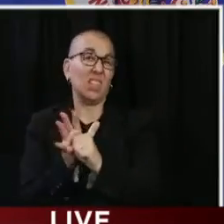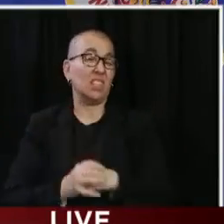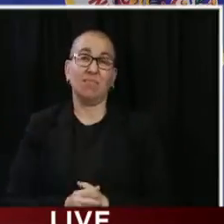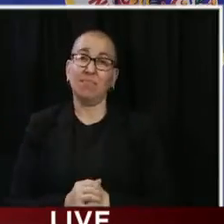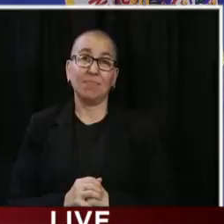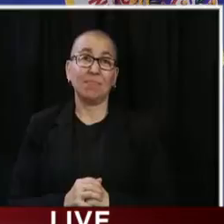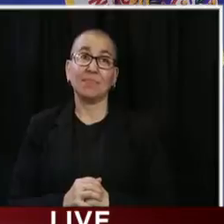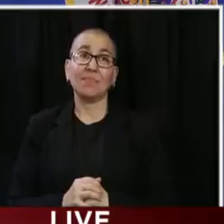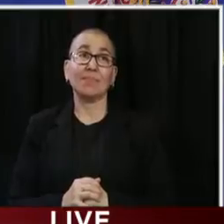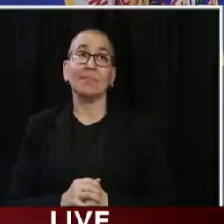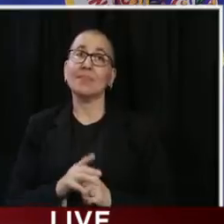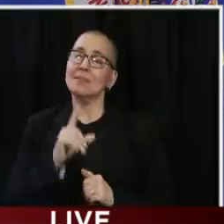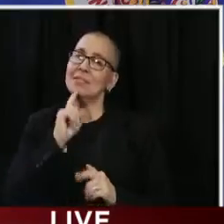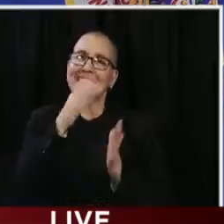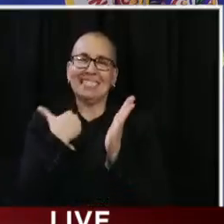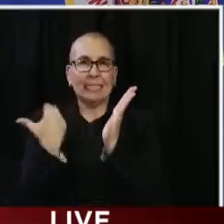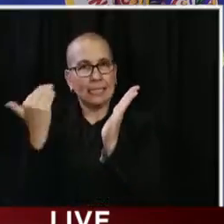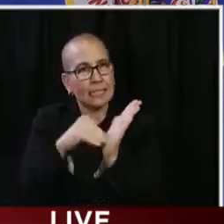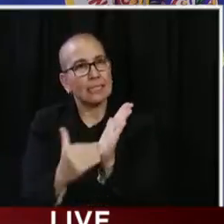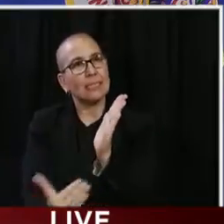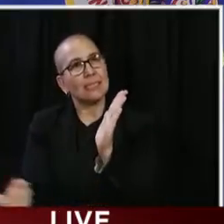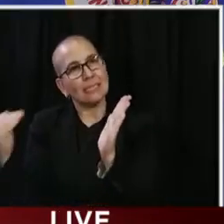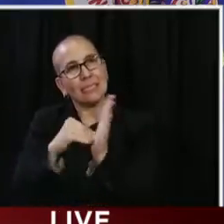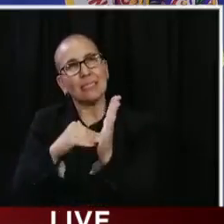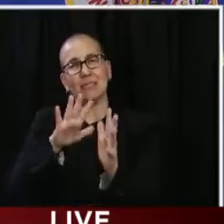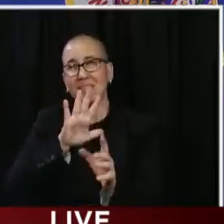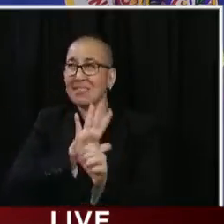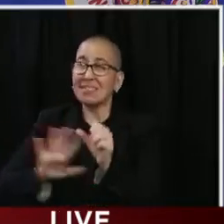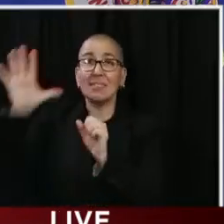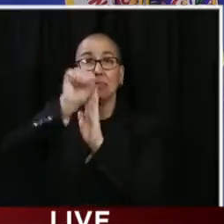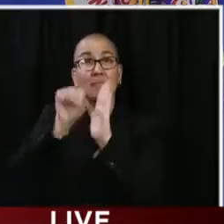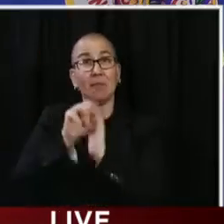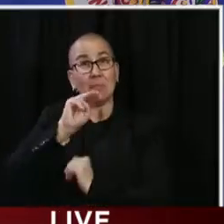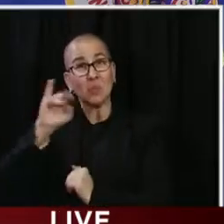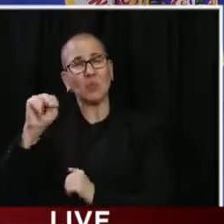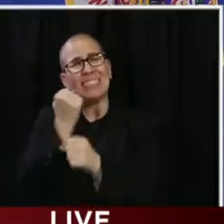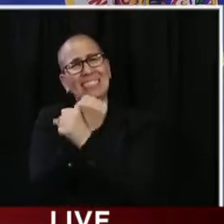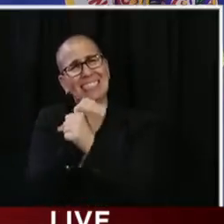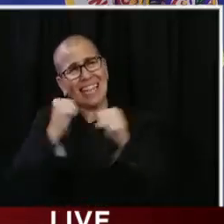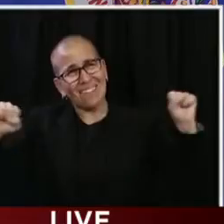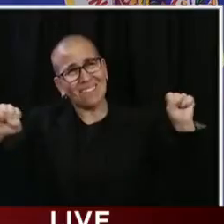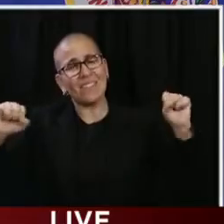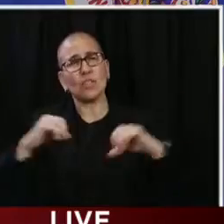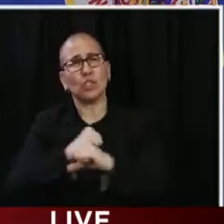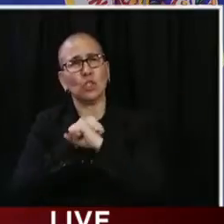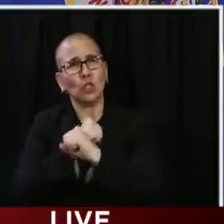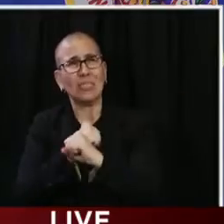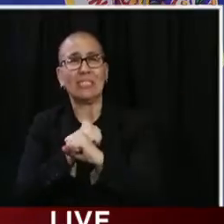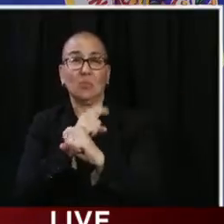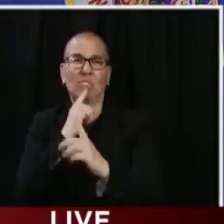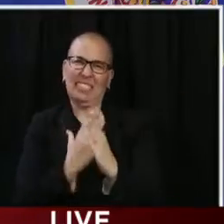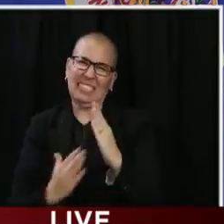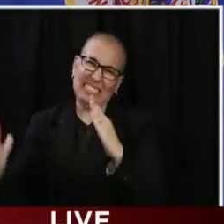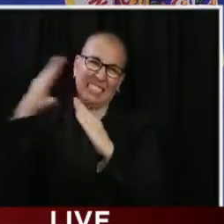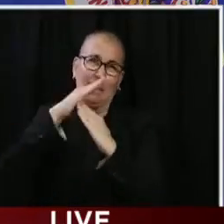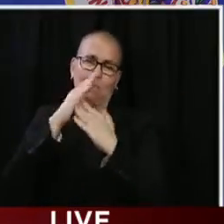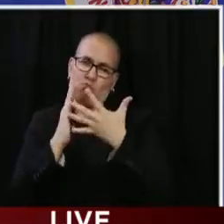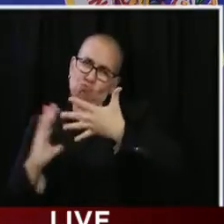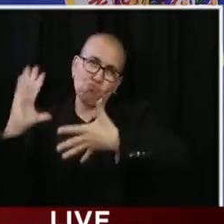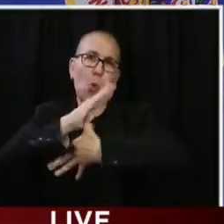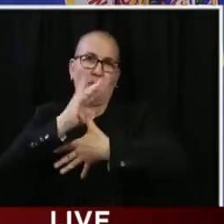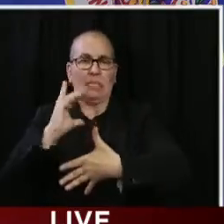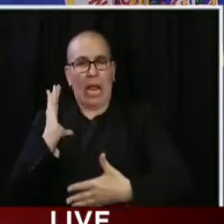again reiterate, the safety and security of Minnesotans is the top priority of any governor who's served. That is certainly true now. That extends to